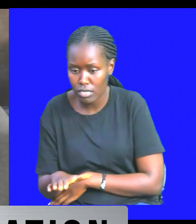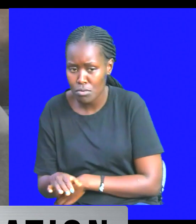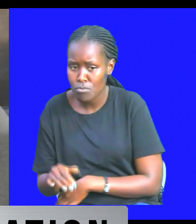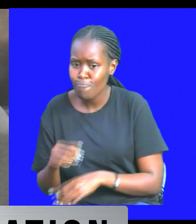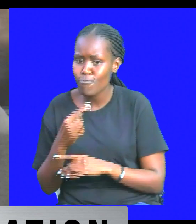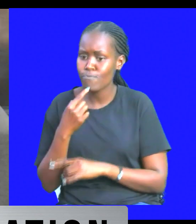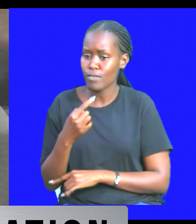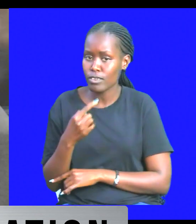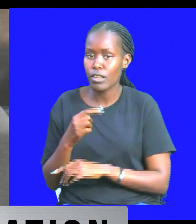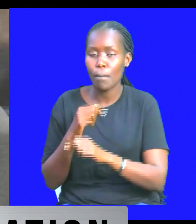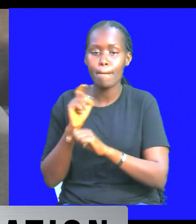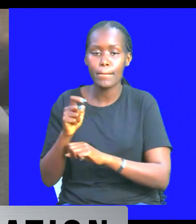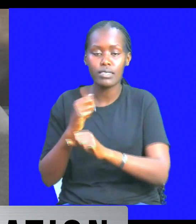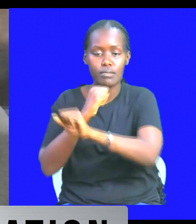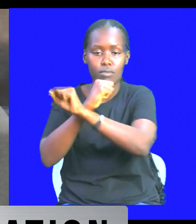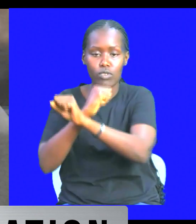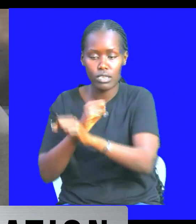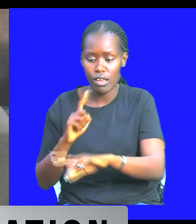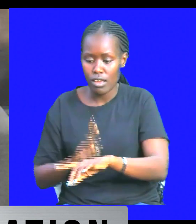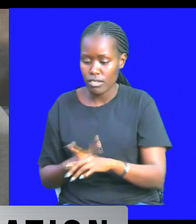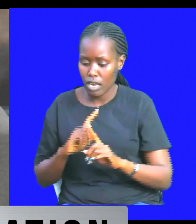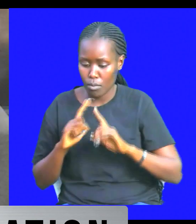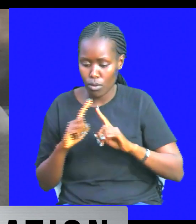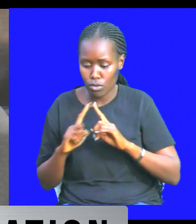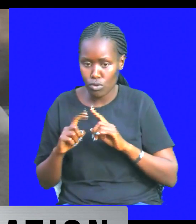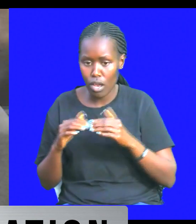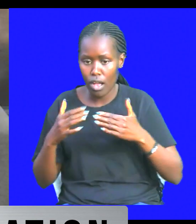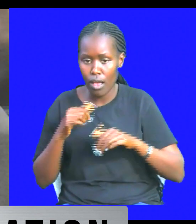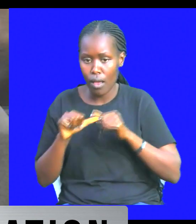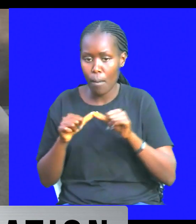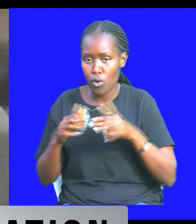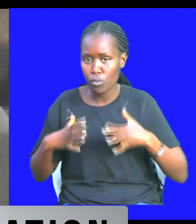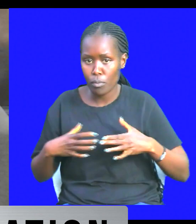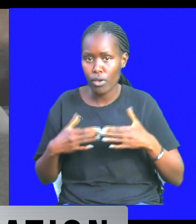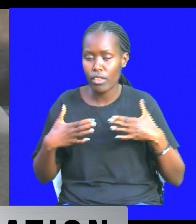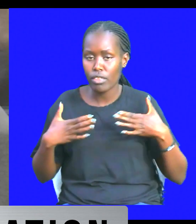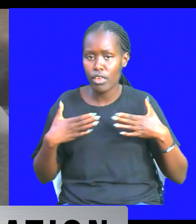be preventive. When you talk about people in the human rights space, I saw